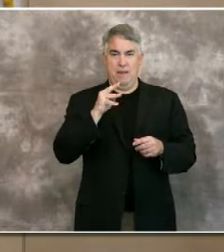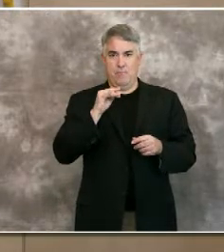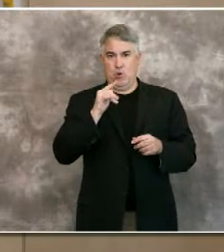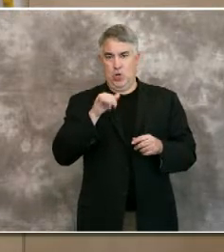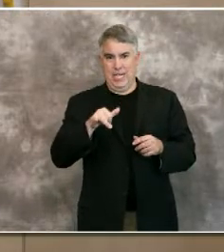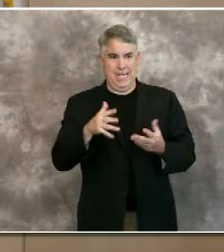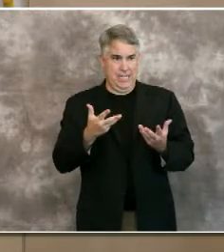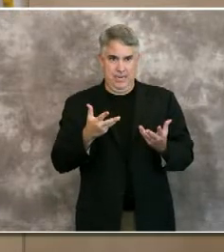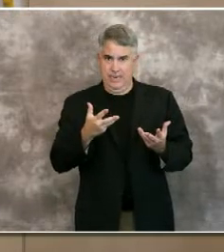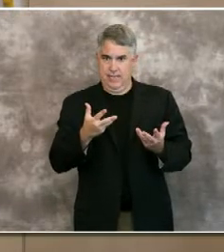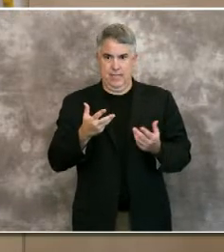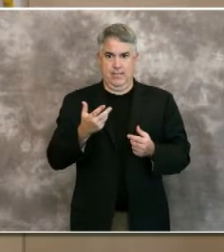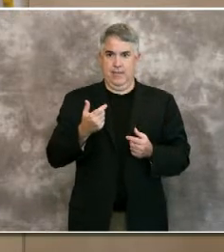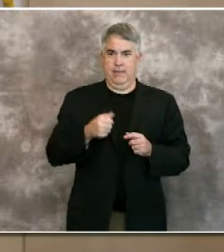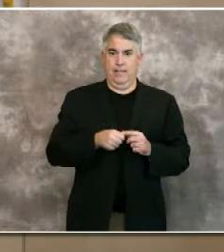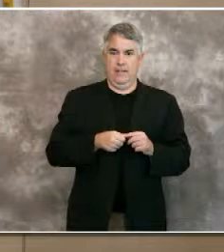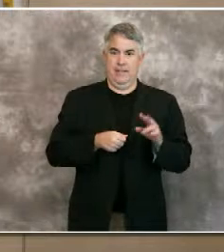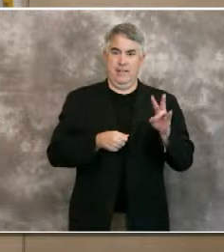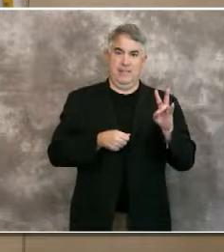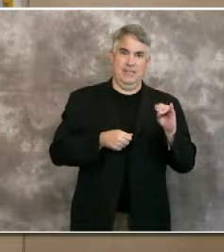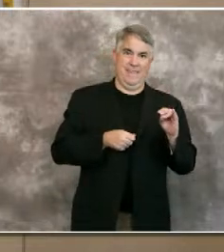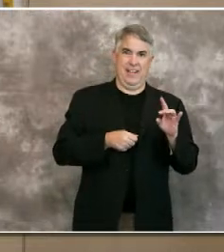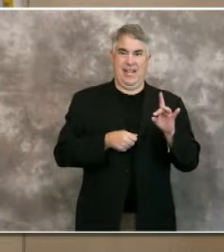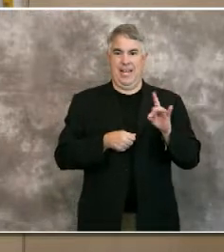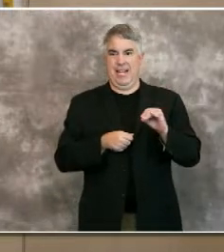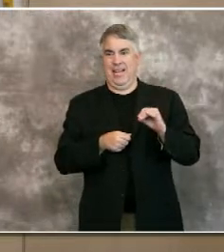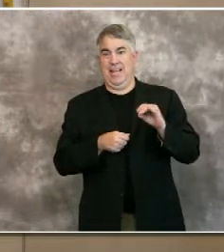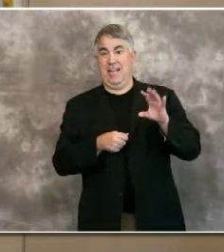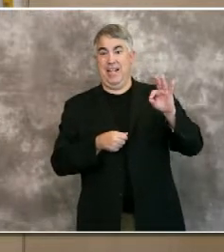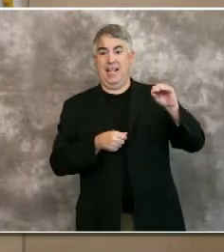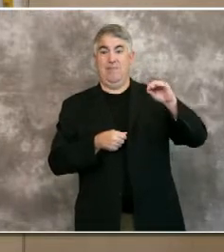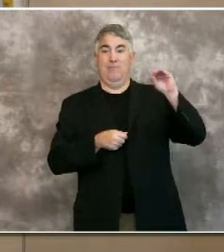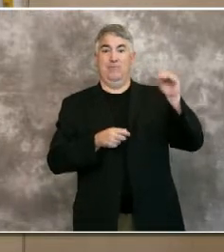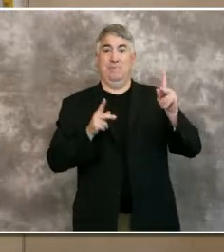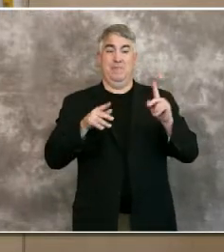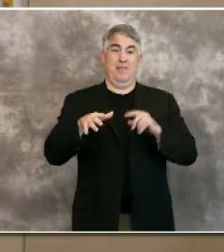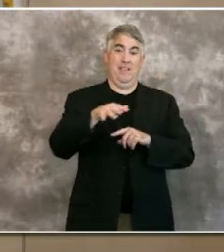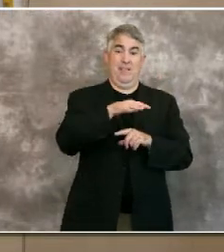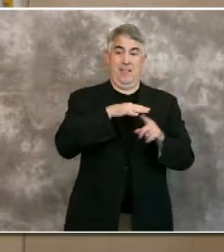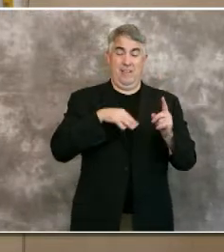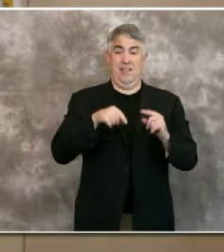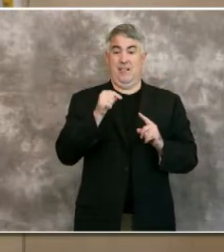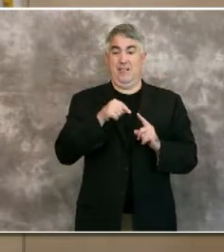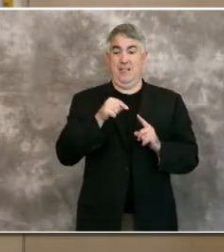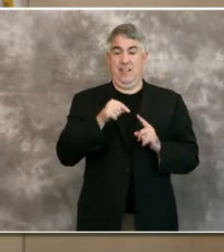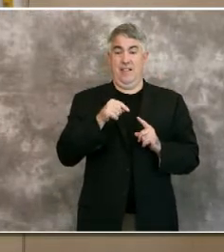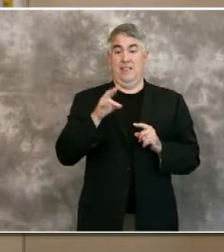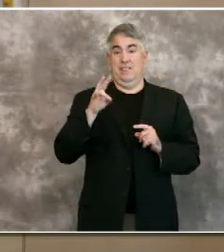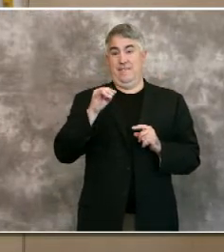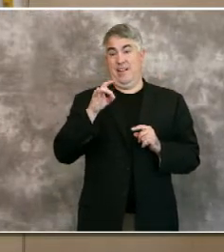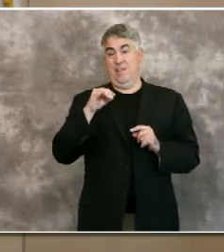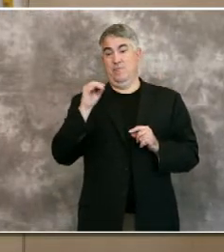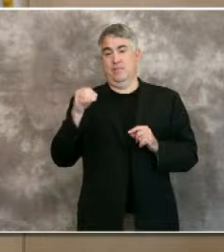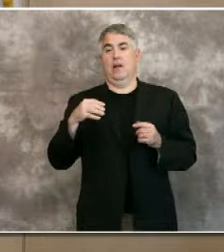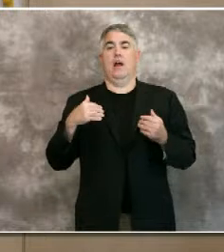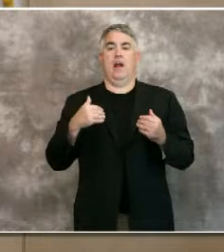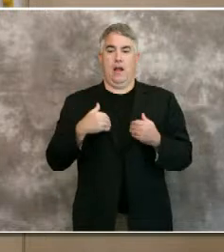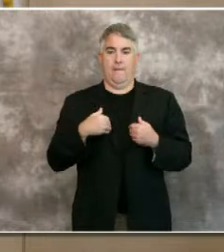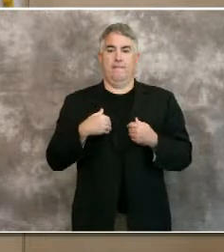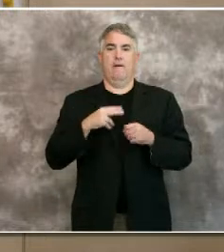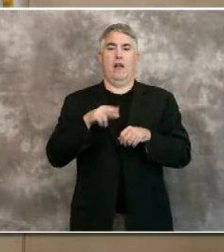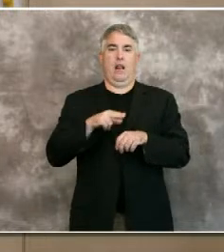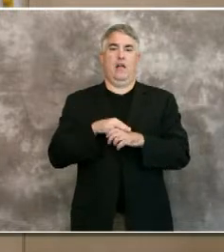60, or 70, 80, 90% of the population that has immunity, whether natural immunity or